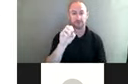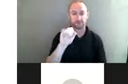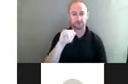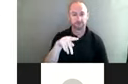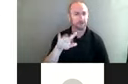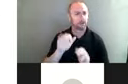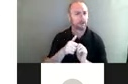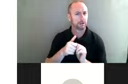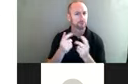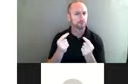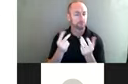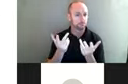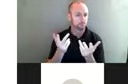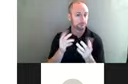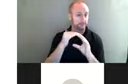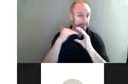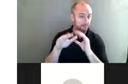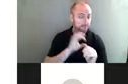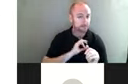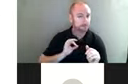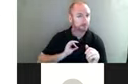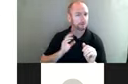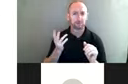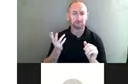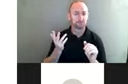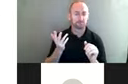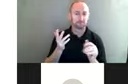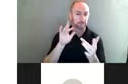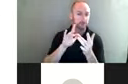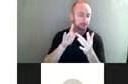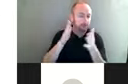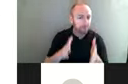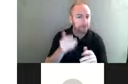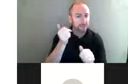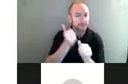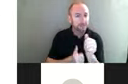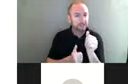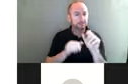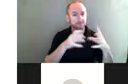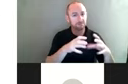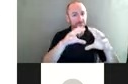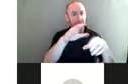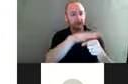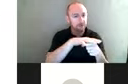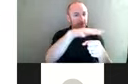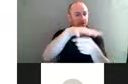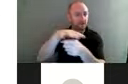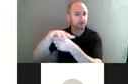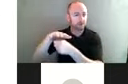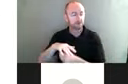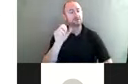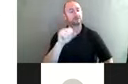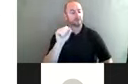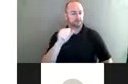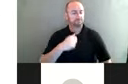would they go about it? Should they email the staff? Is there a contact person for each collaboration area? Yeah, and